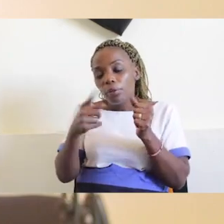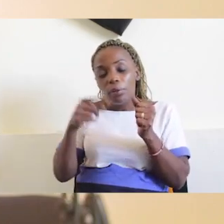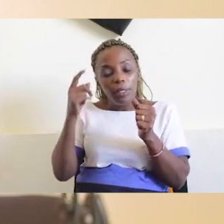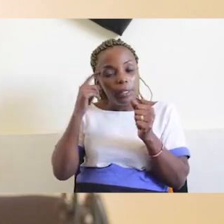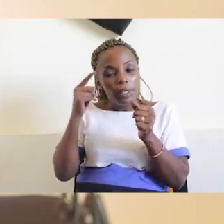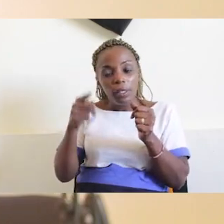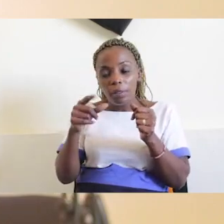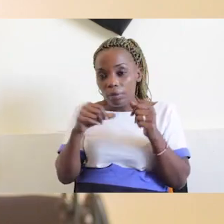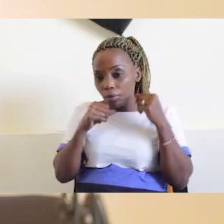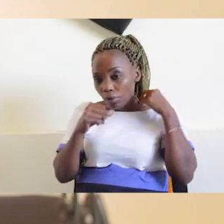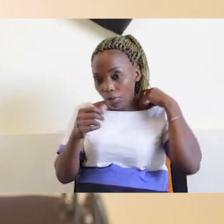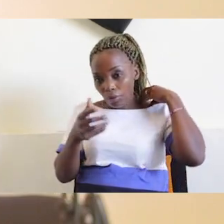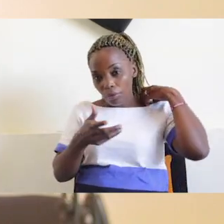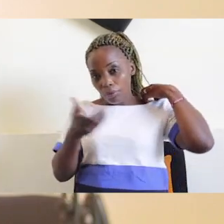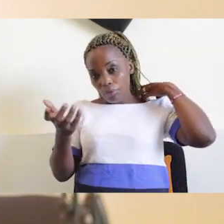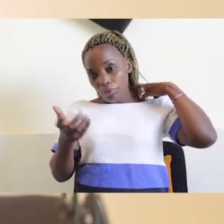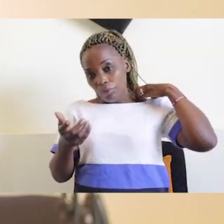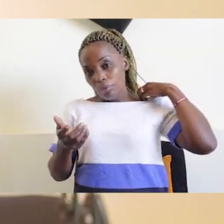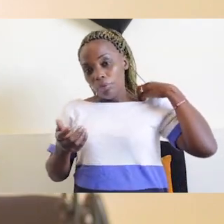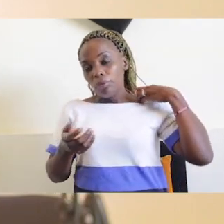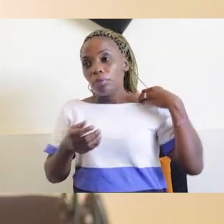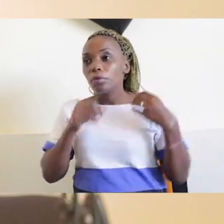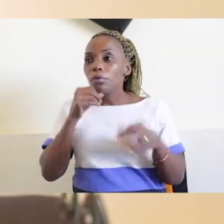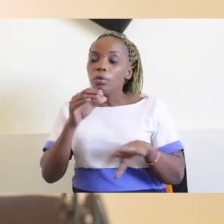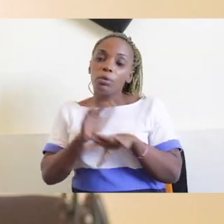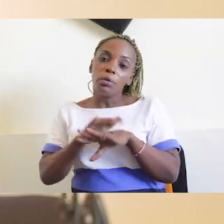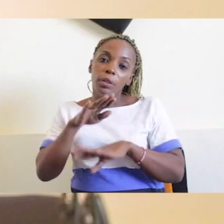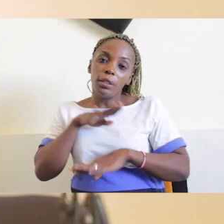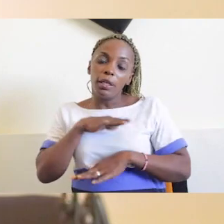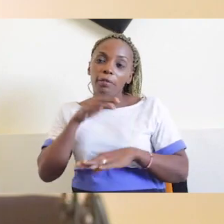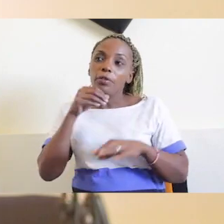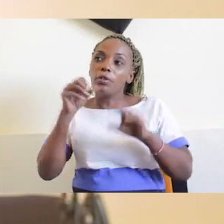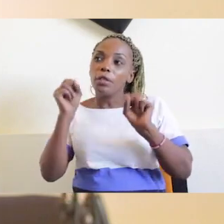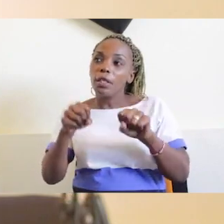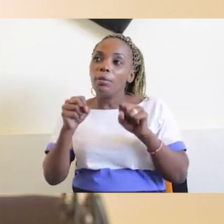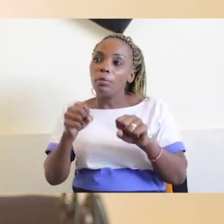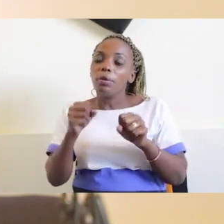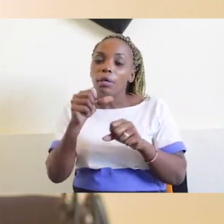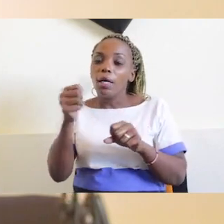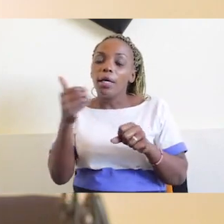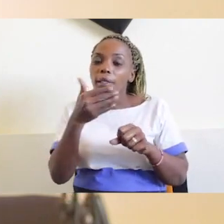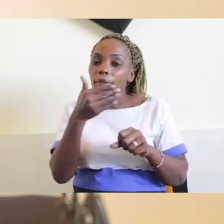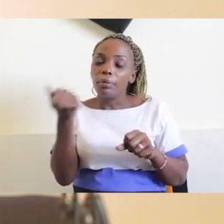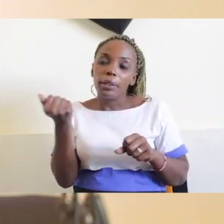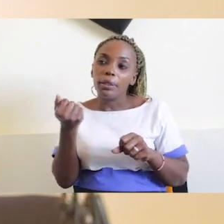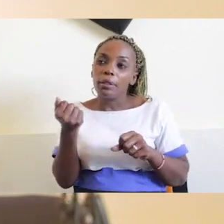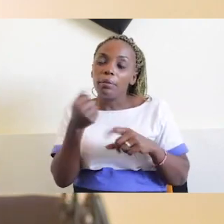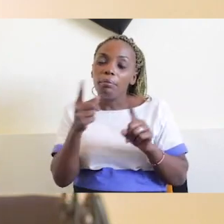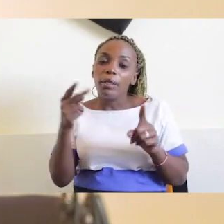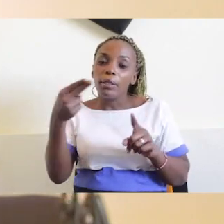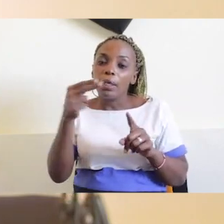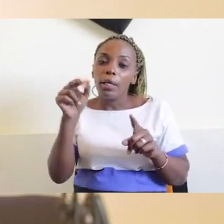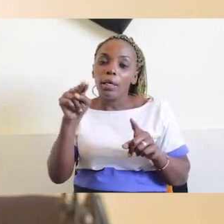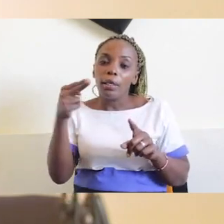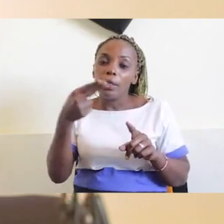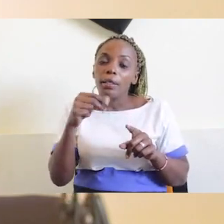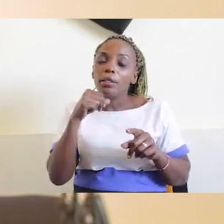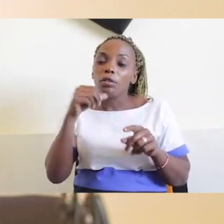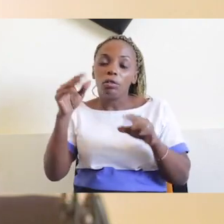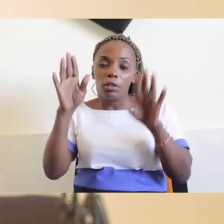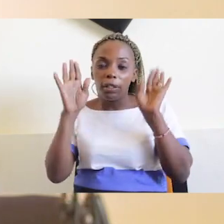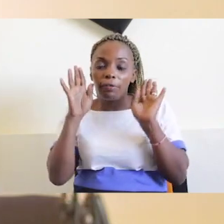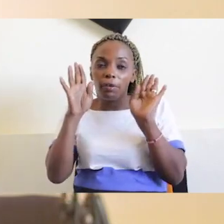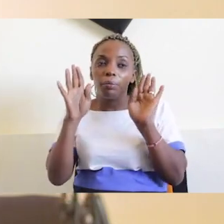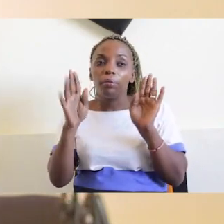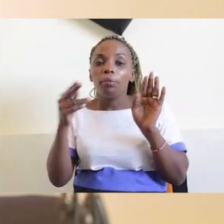we are not supposed to bring forth, or we are not good enough, we are not able, others are better. But Hannah did not give in.